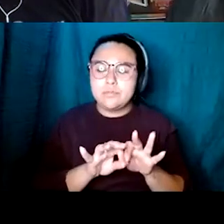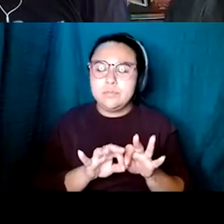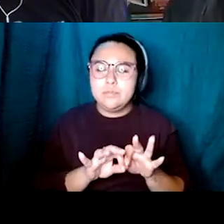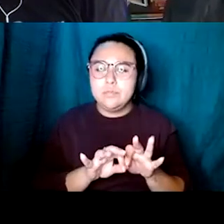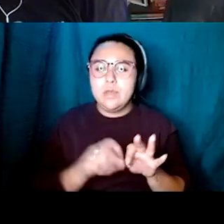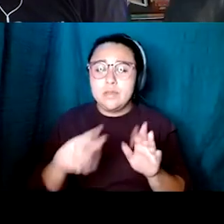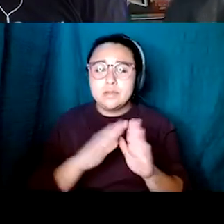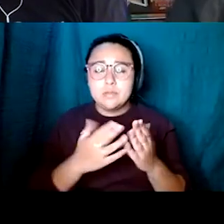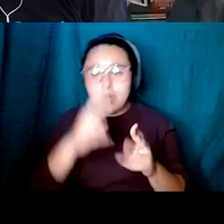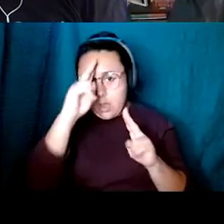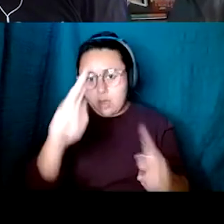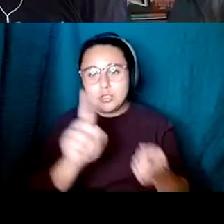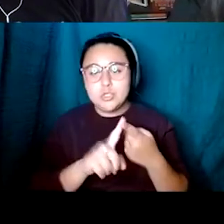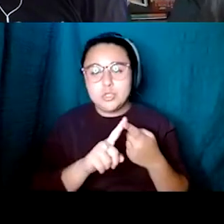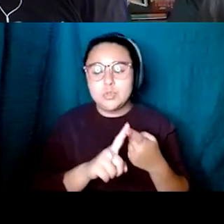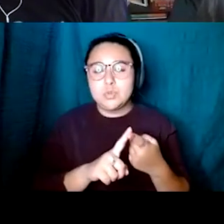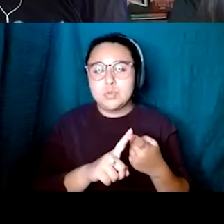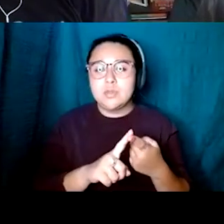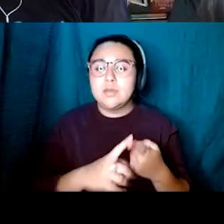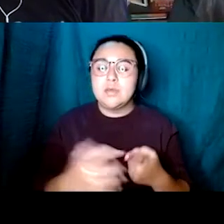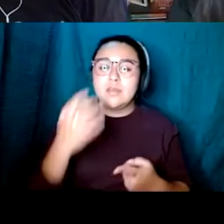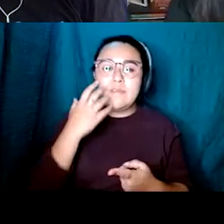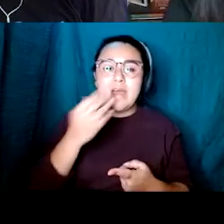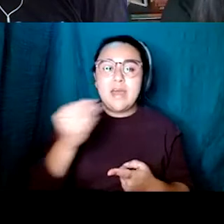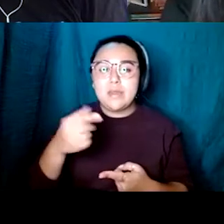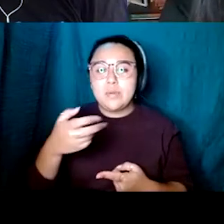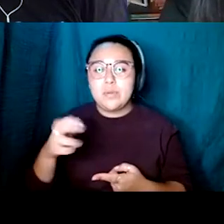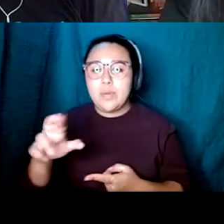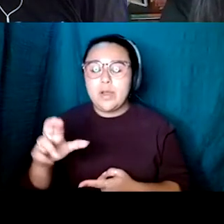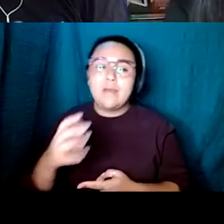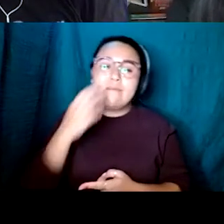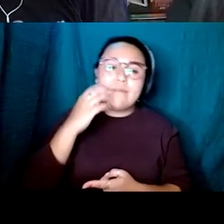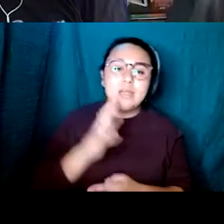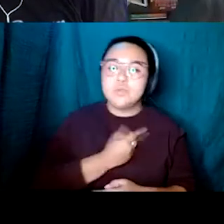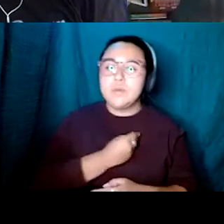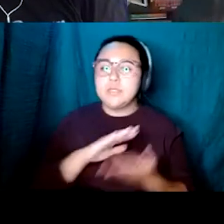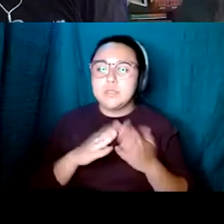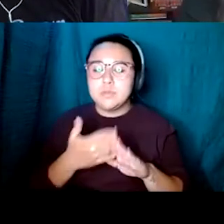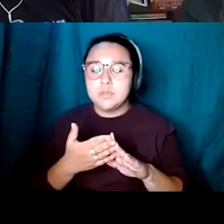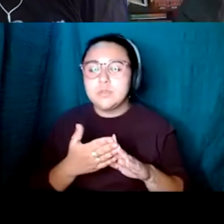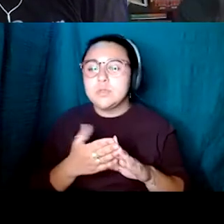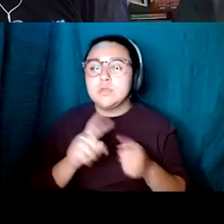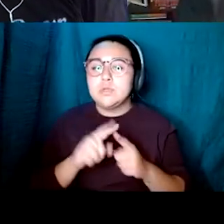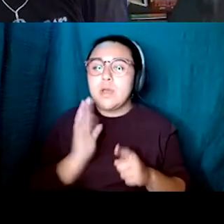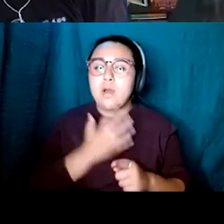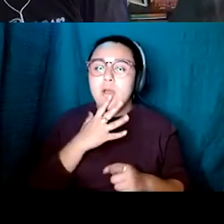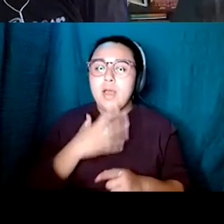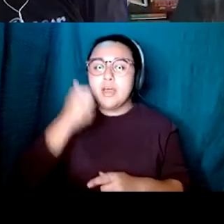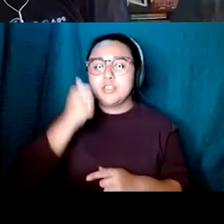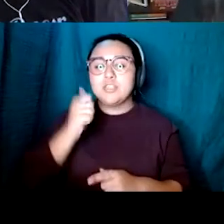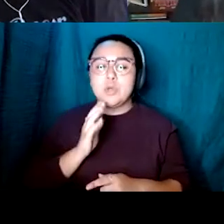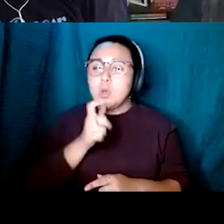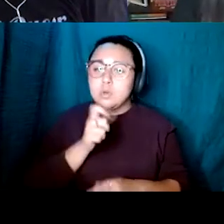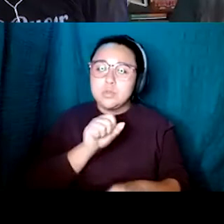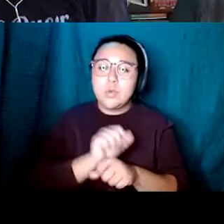This book is dedicated to the Fat and Queer and Fat and Trans community, to our elders whose work led us to